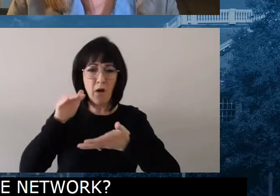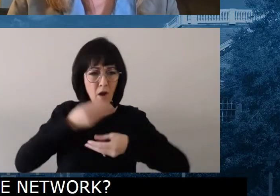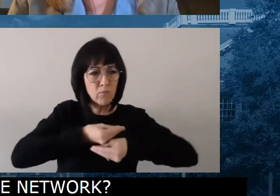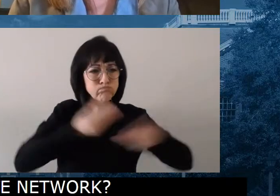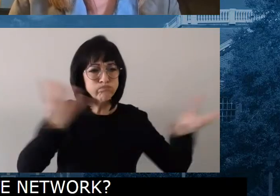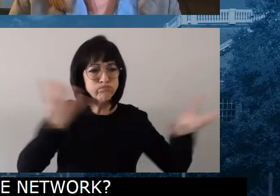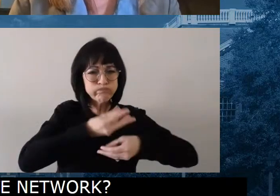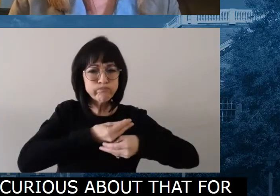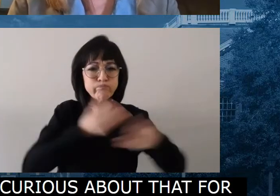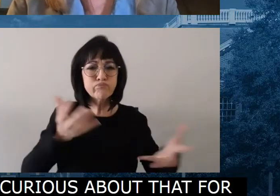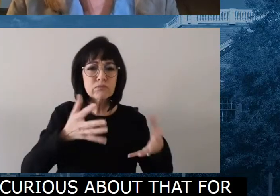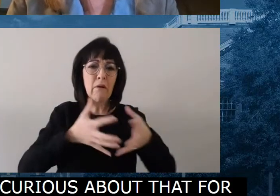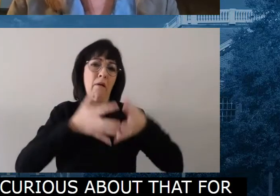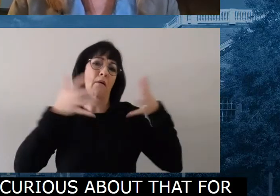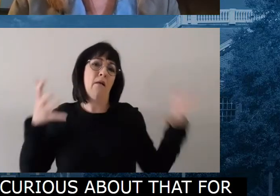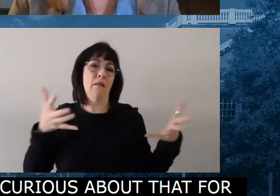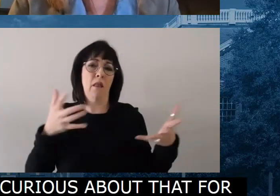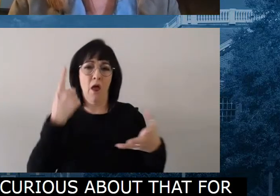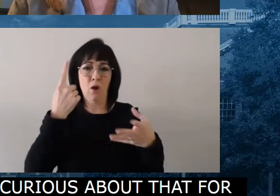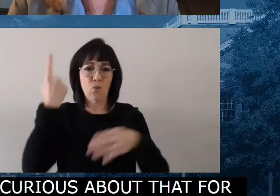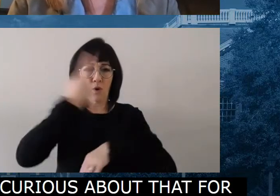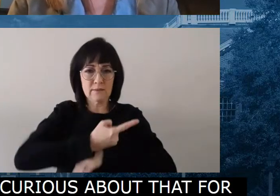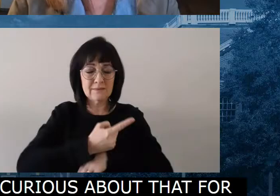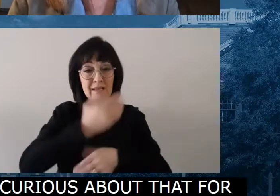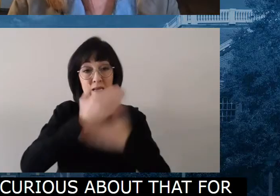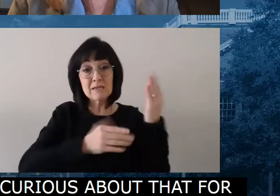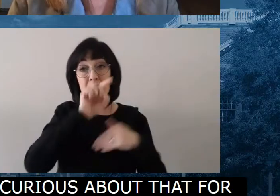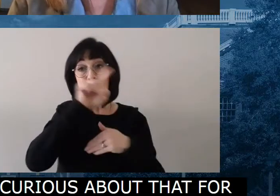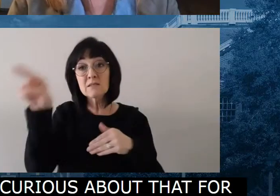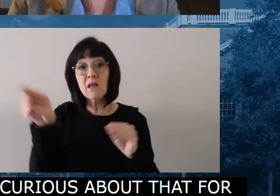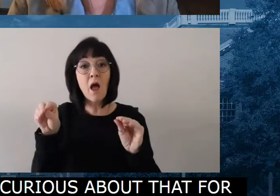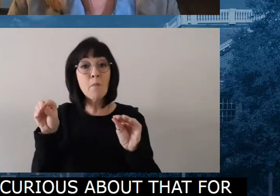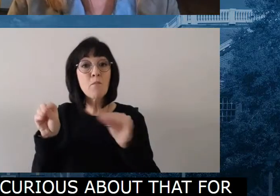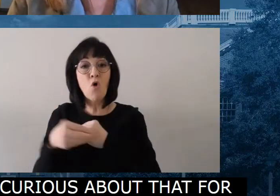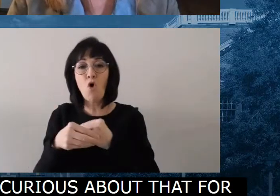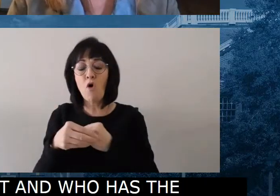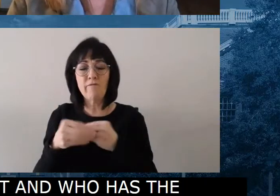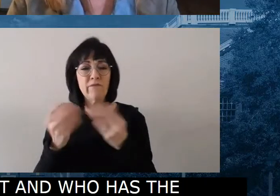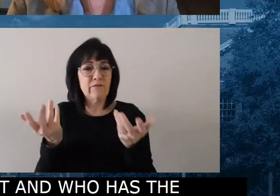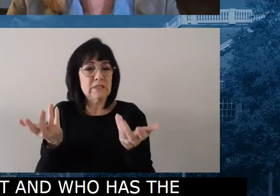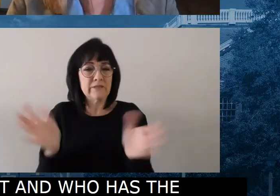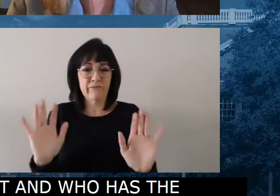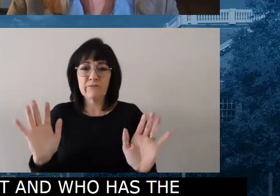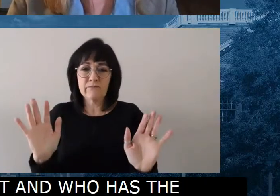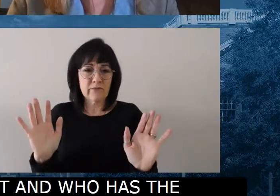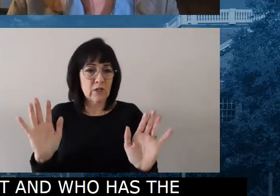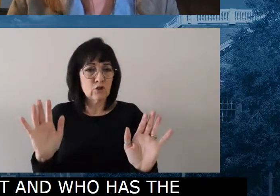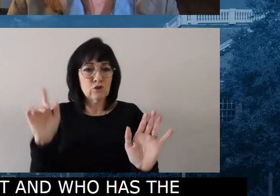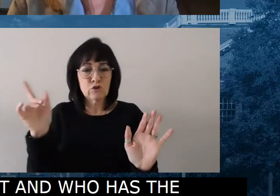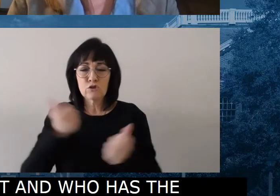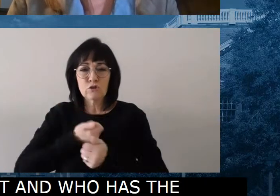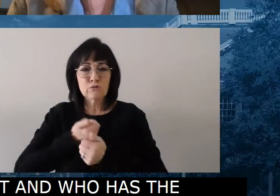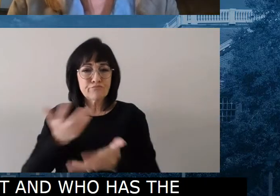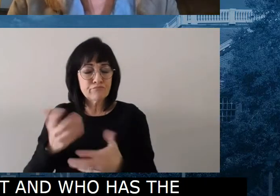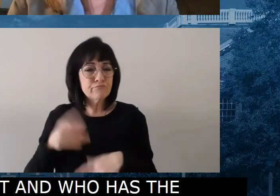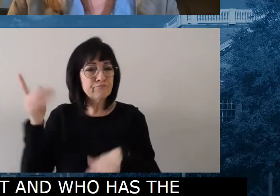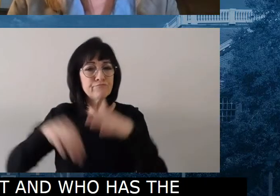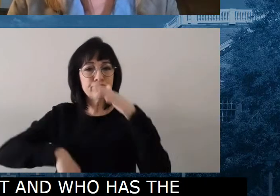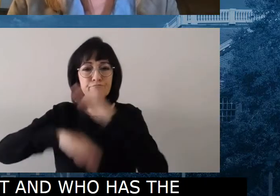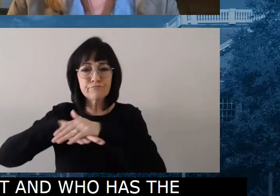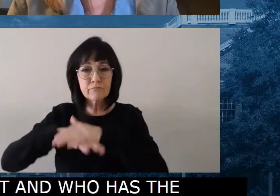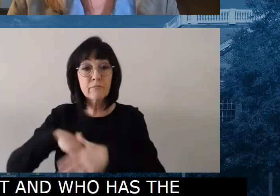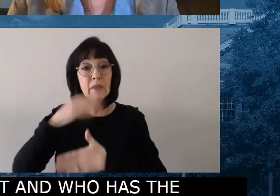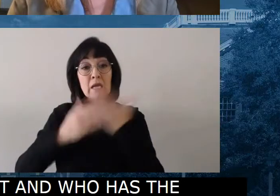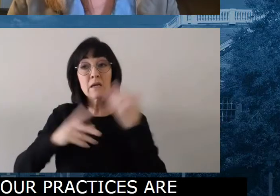our practices are topped out. Some of our pharmacies, I think, are topped out. Some pharmacies